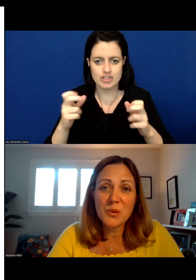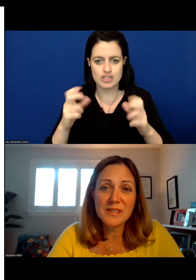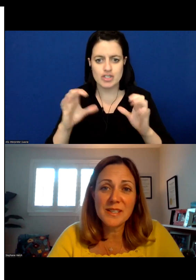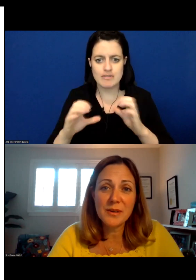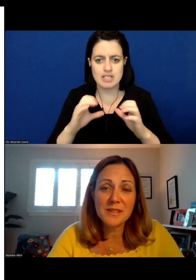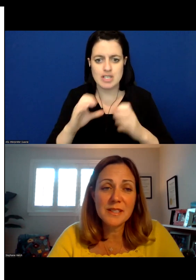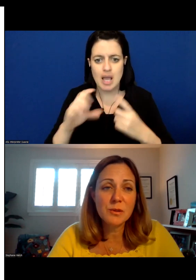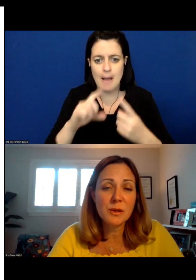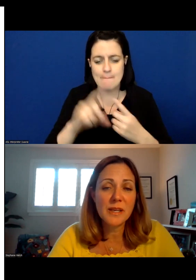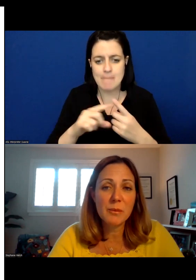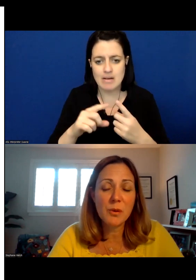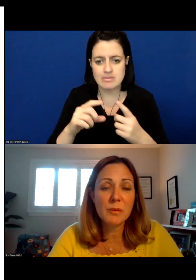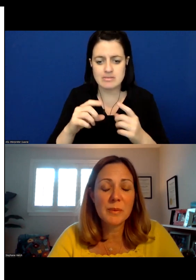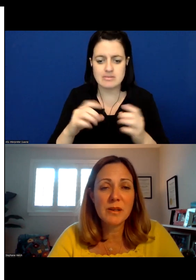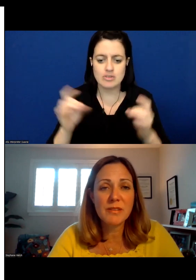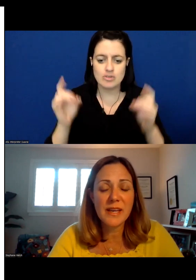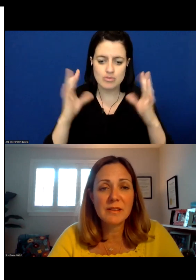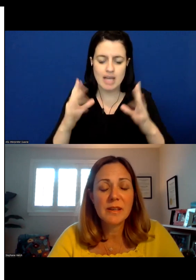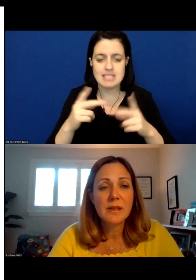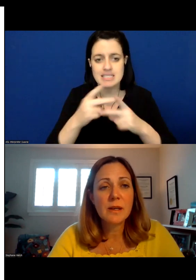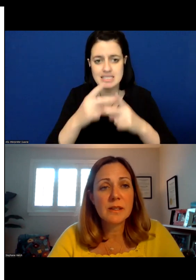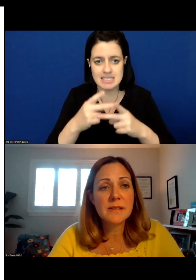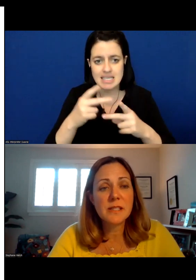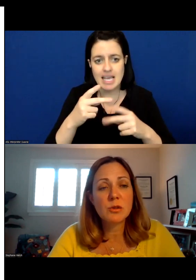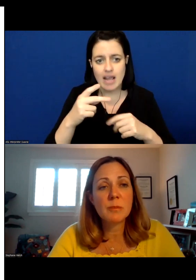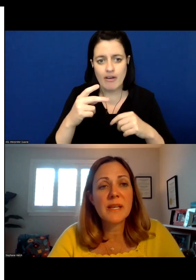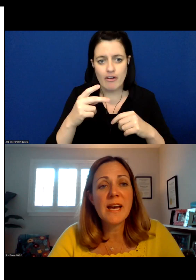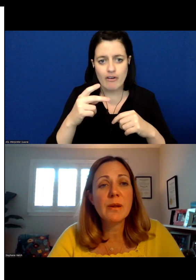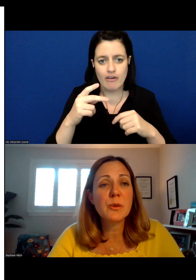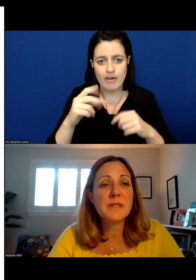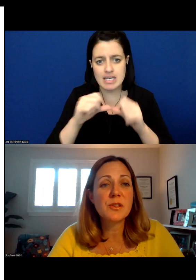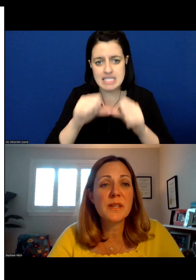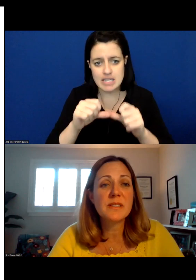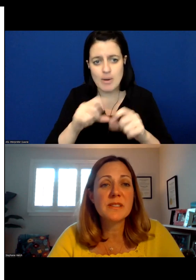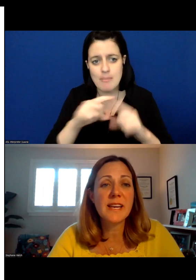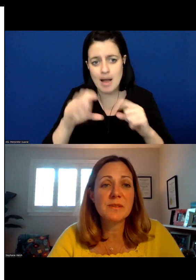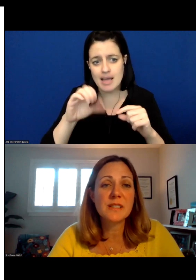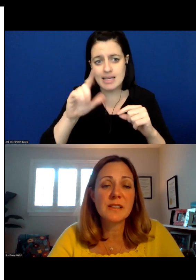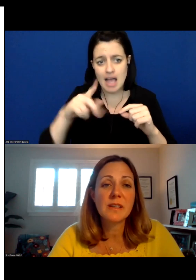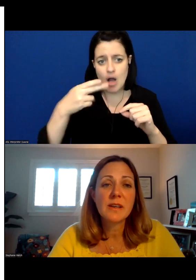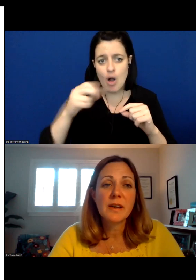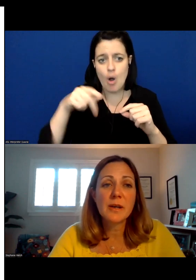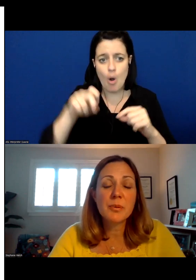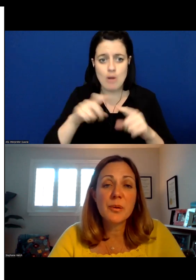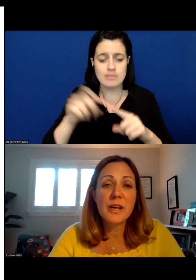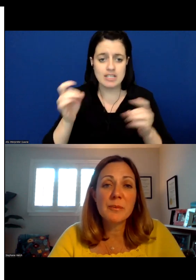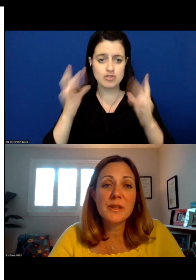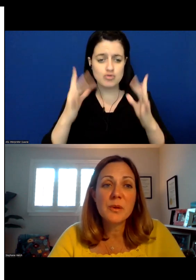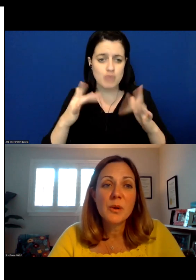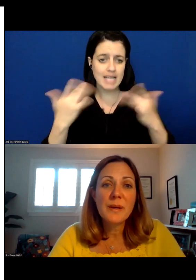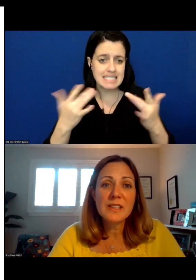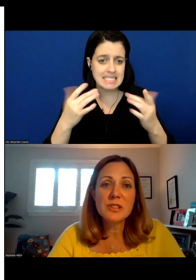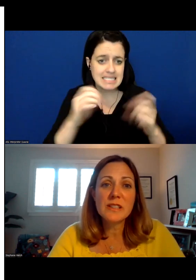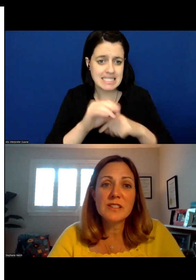the whole crisis care continuum, CareCourt being on that continuum. But CalHope is a crisis counseling program